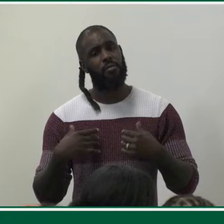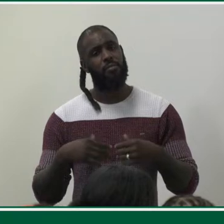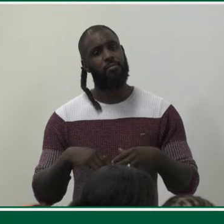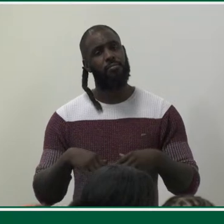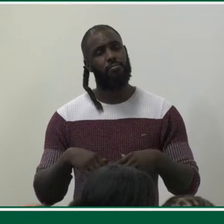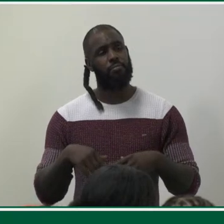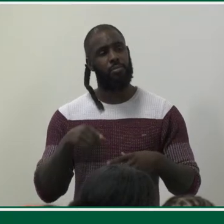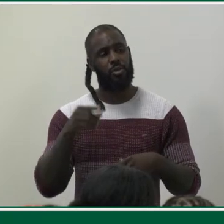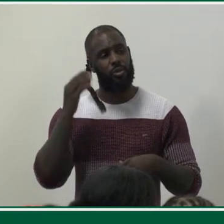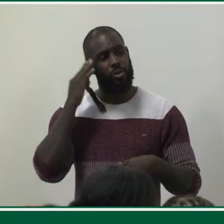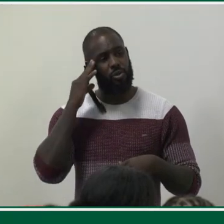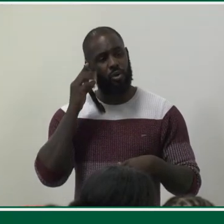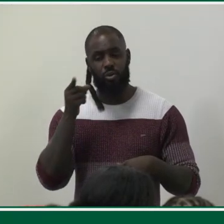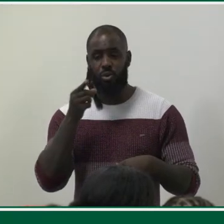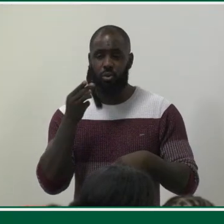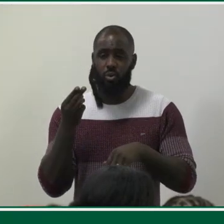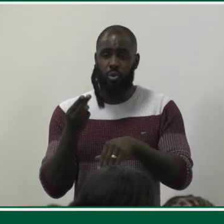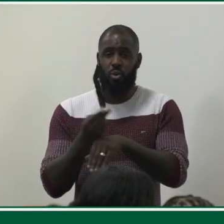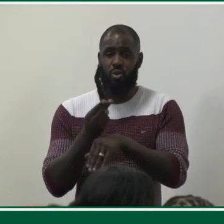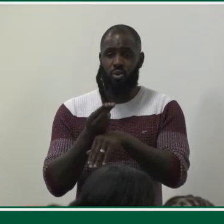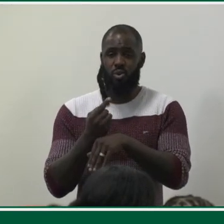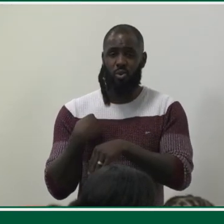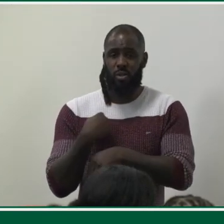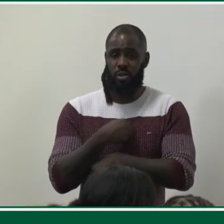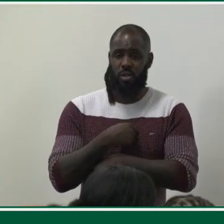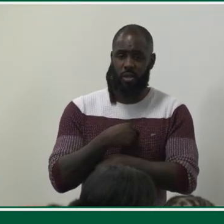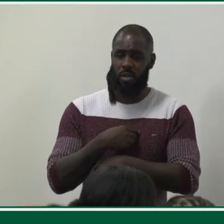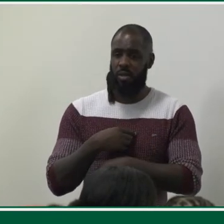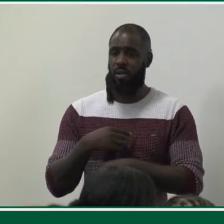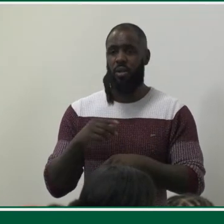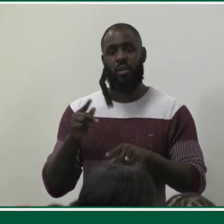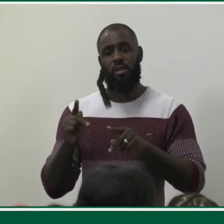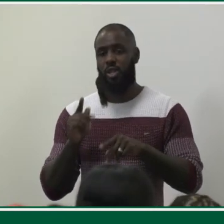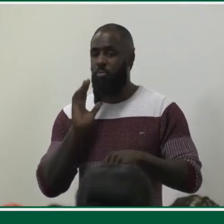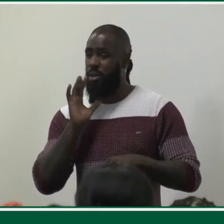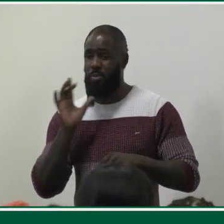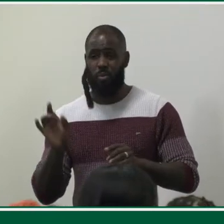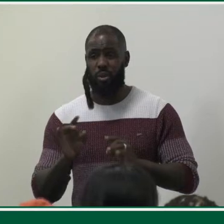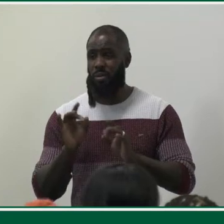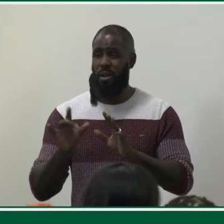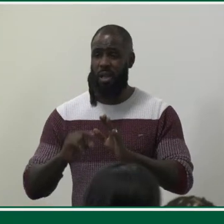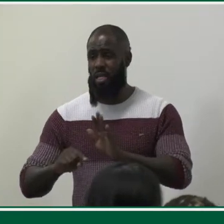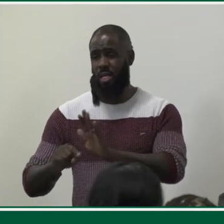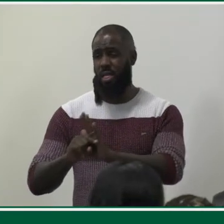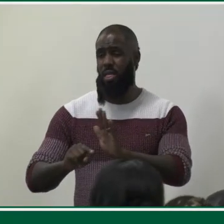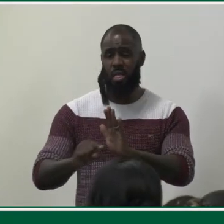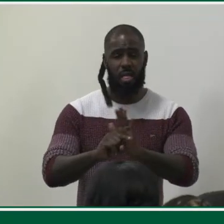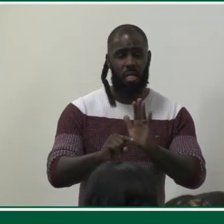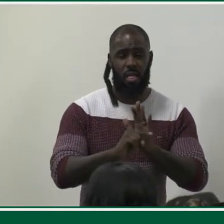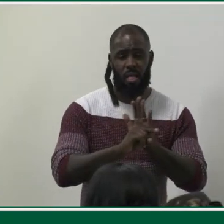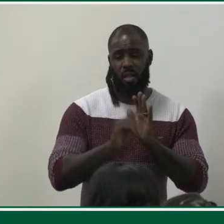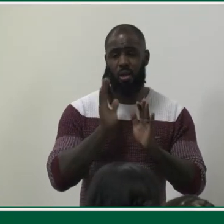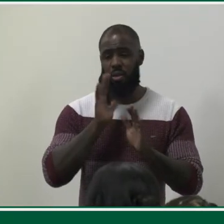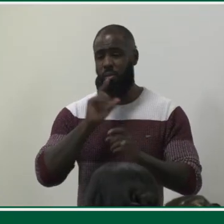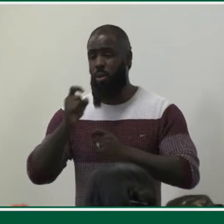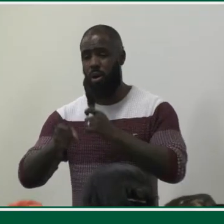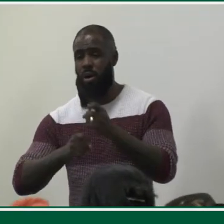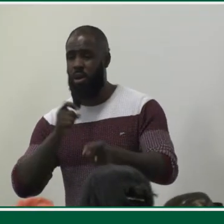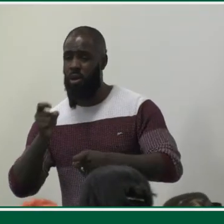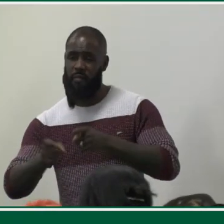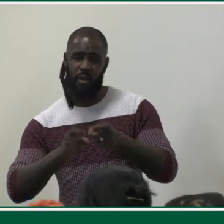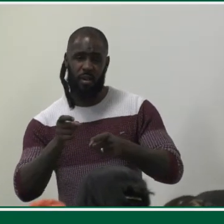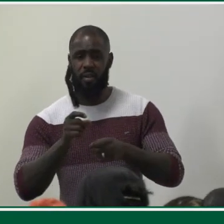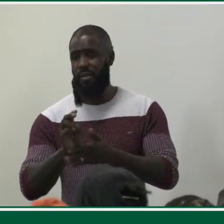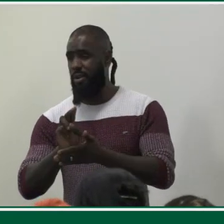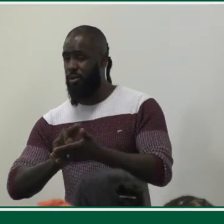That you use us, because as has already been said, the haters are going to be out there, and they're going to come at you, at